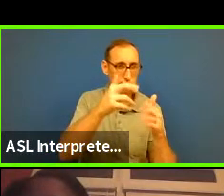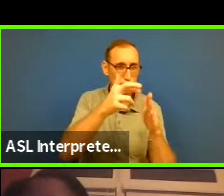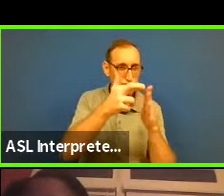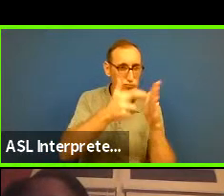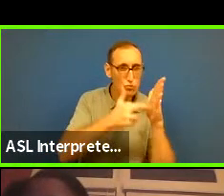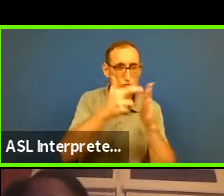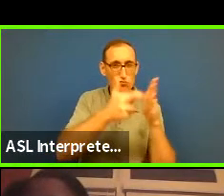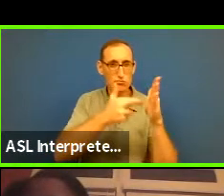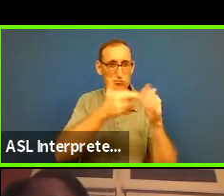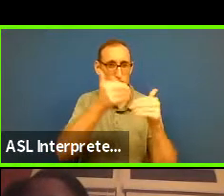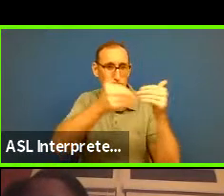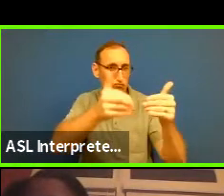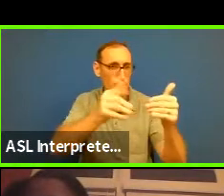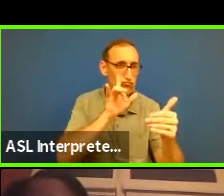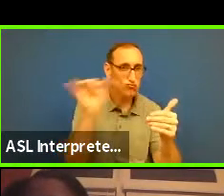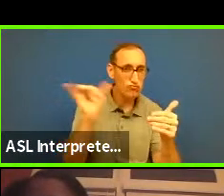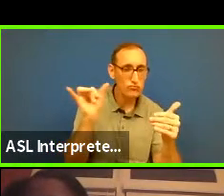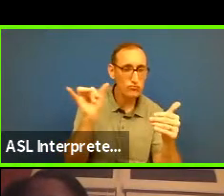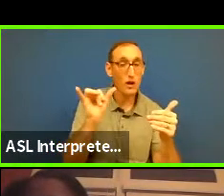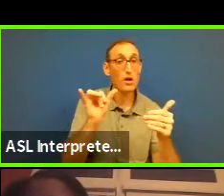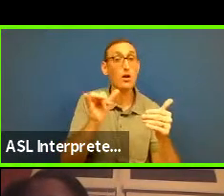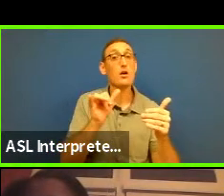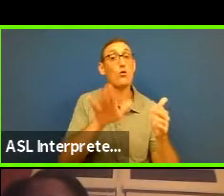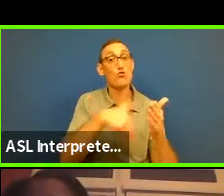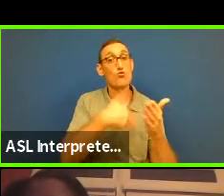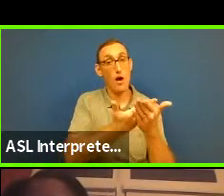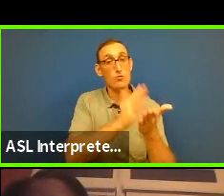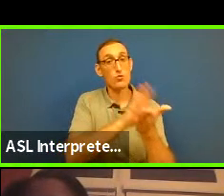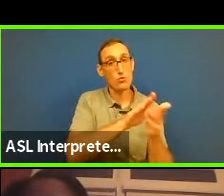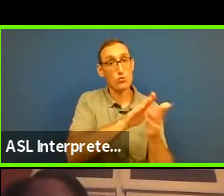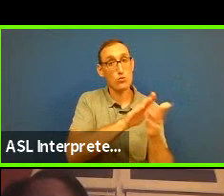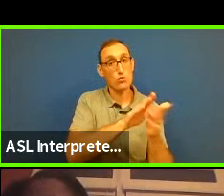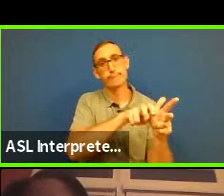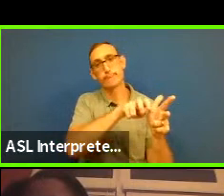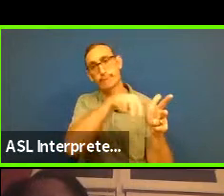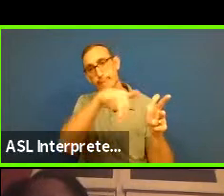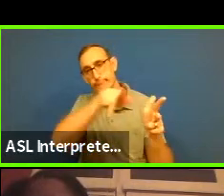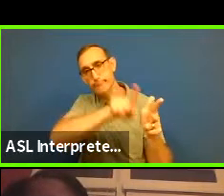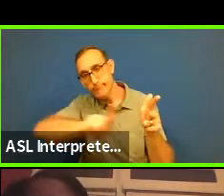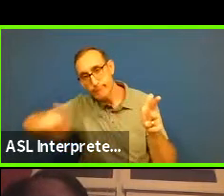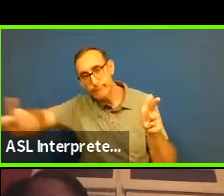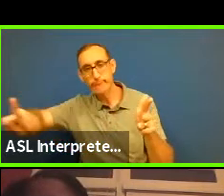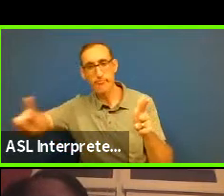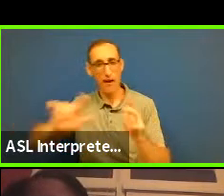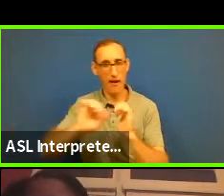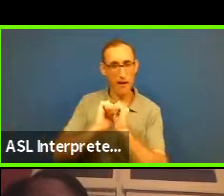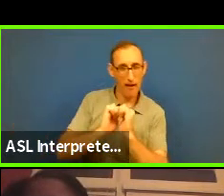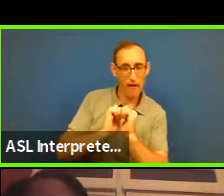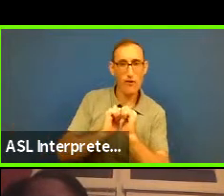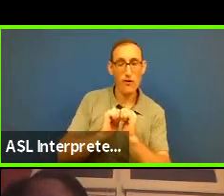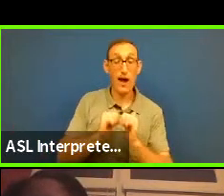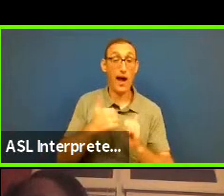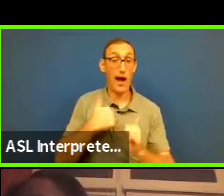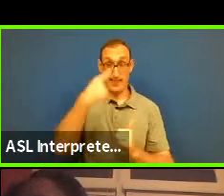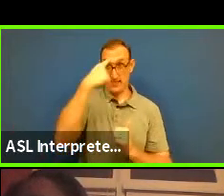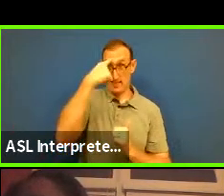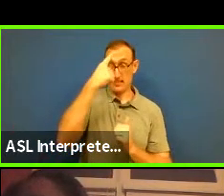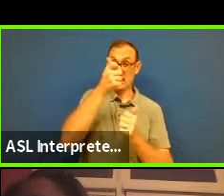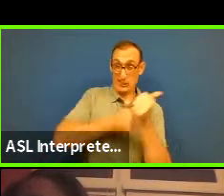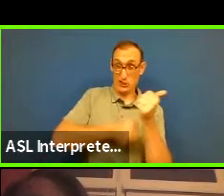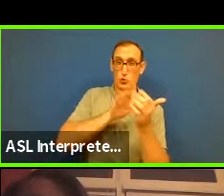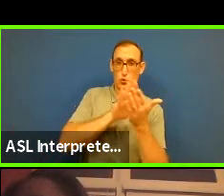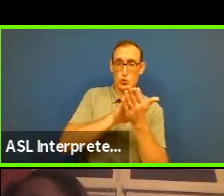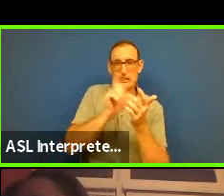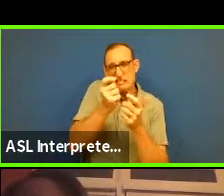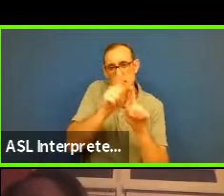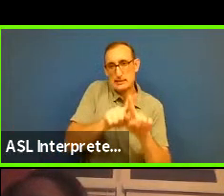go? So, and I do think it's very school specific. So, but again,